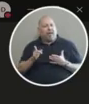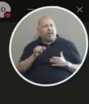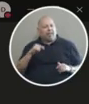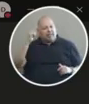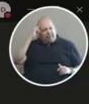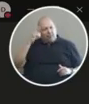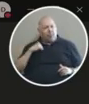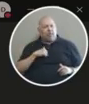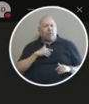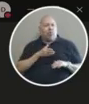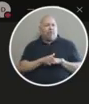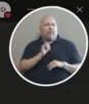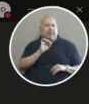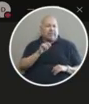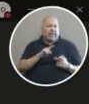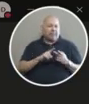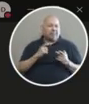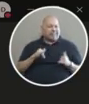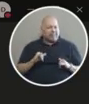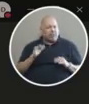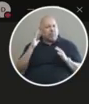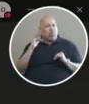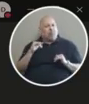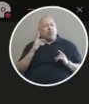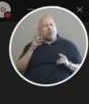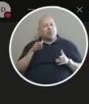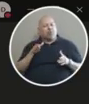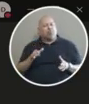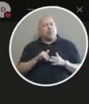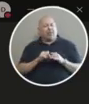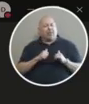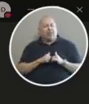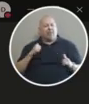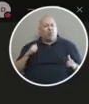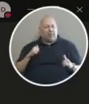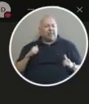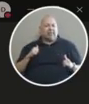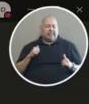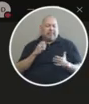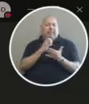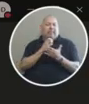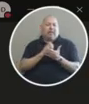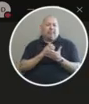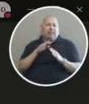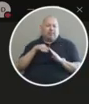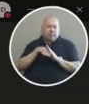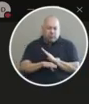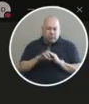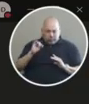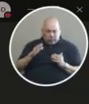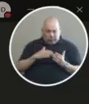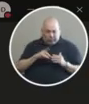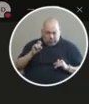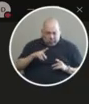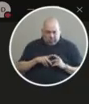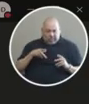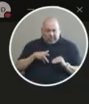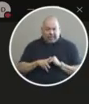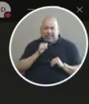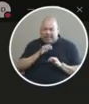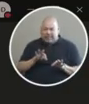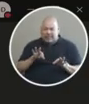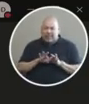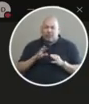and we're overtaxed here, but yet there's hope. There is a way to avoid this impending economic doom. What you need to do is cut